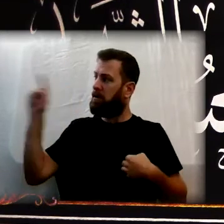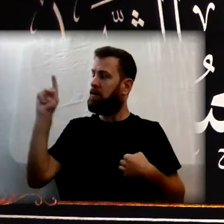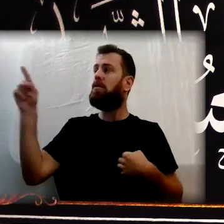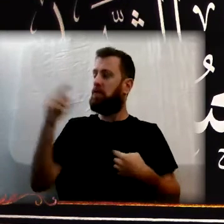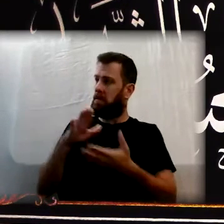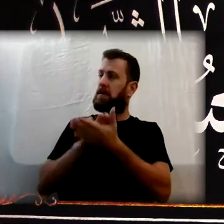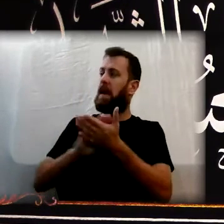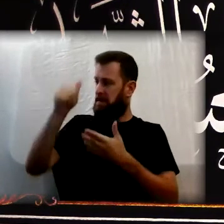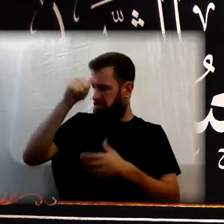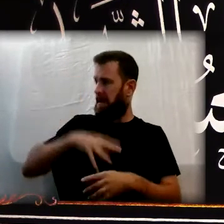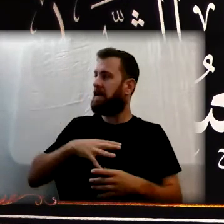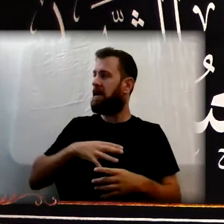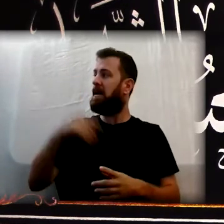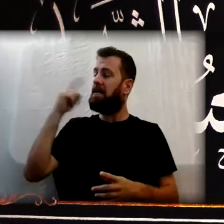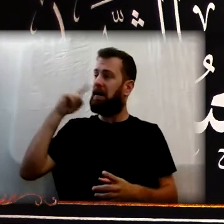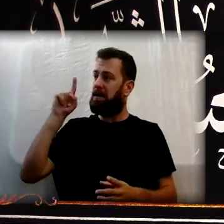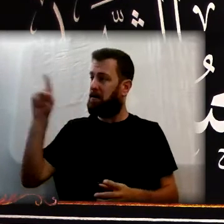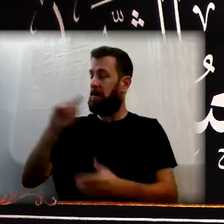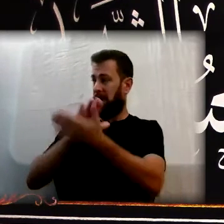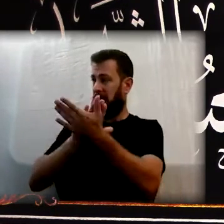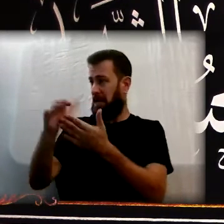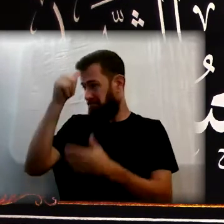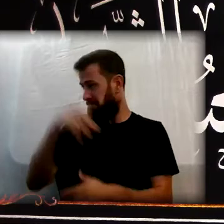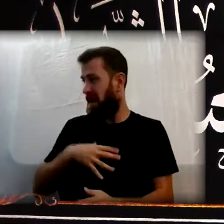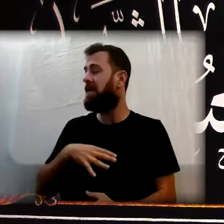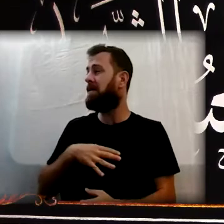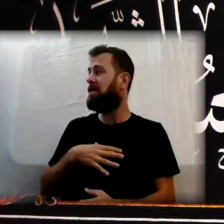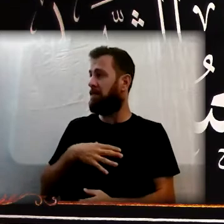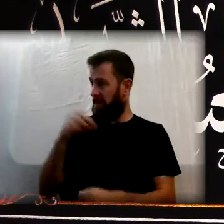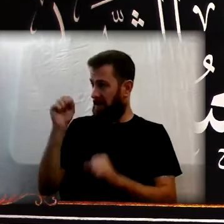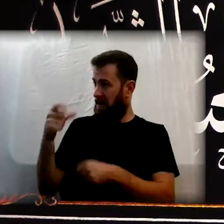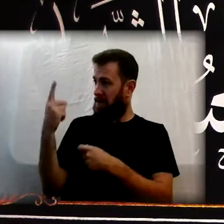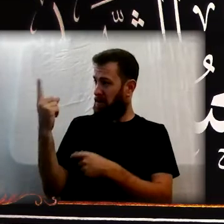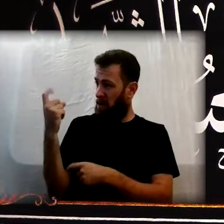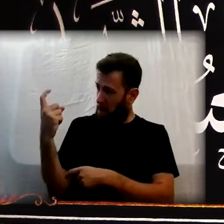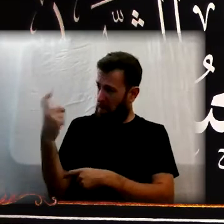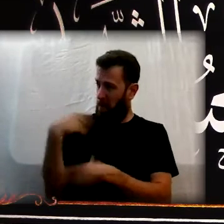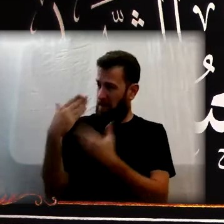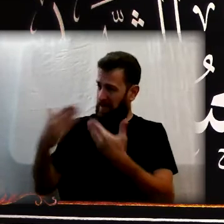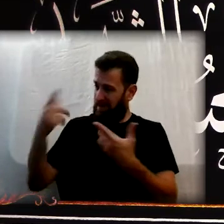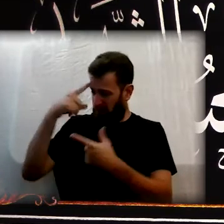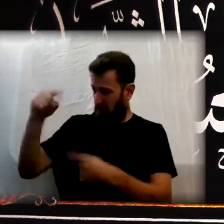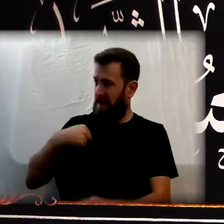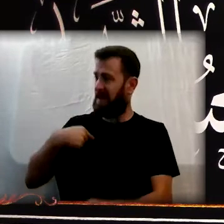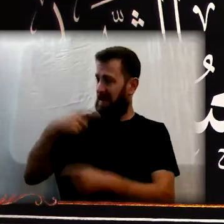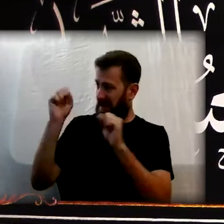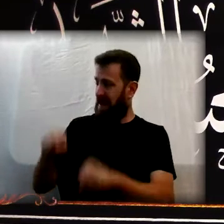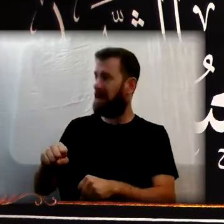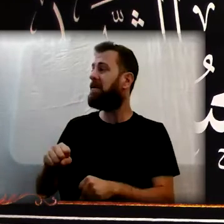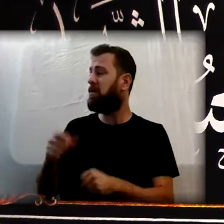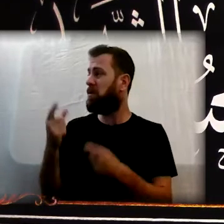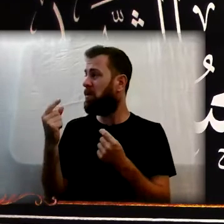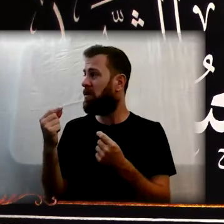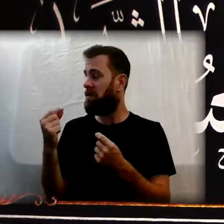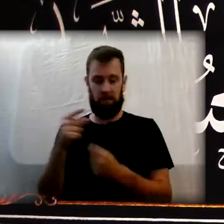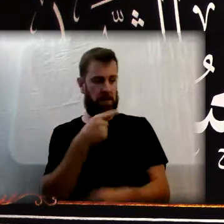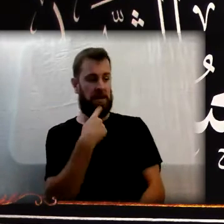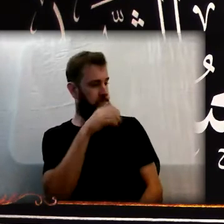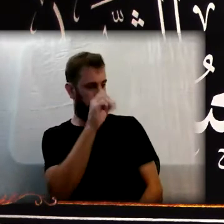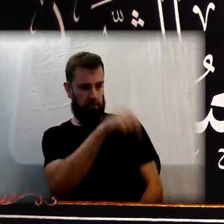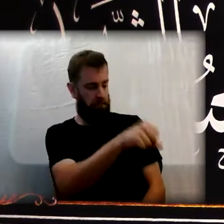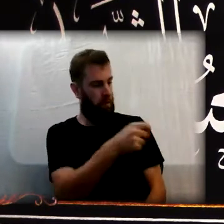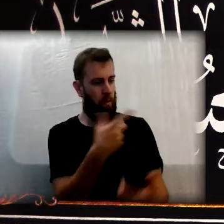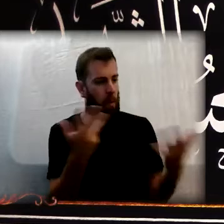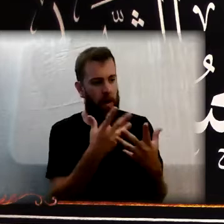you are a kind man. You are a kind man. Could you do me one more favor?' Hamid ibn Muslim says,